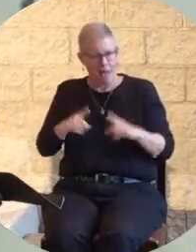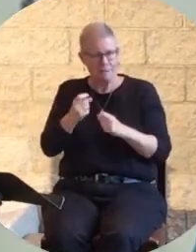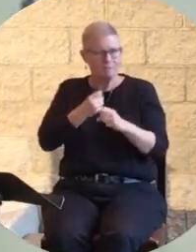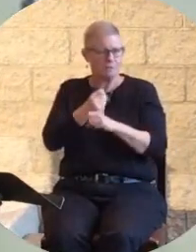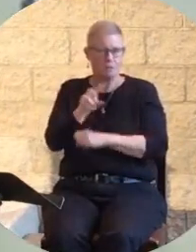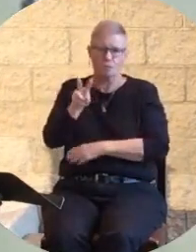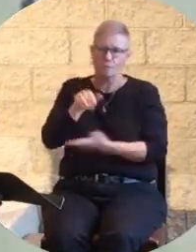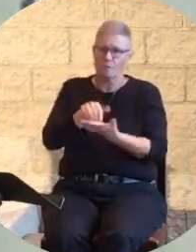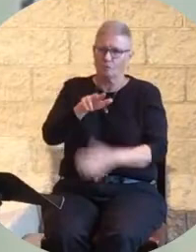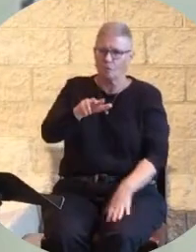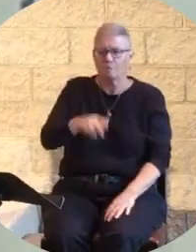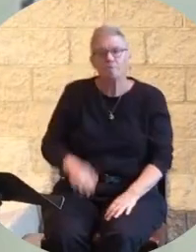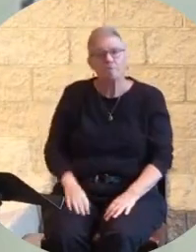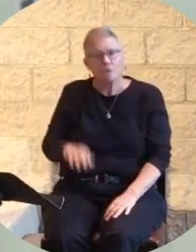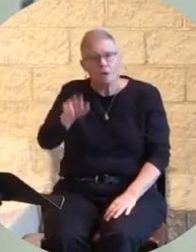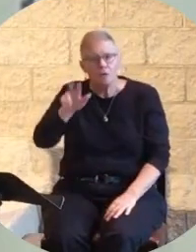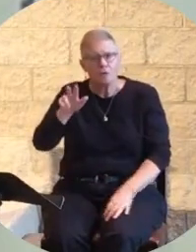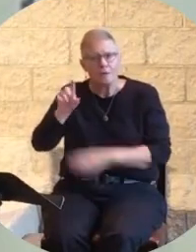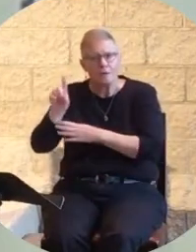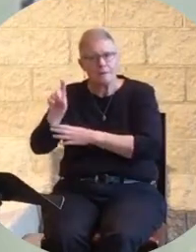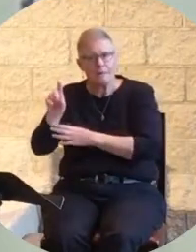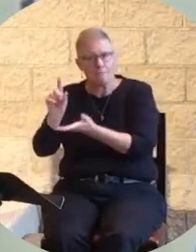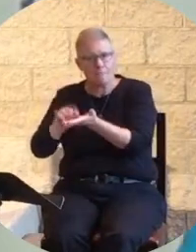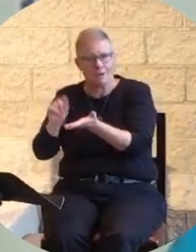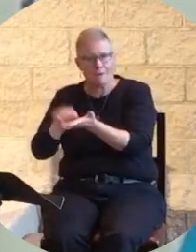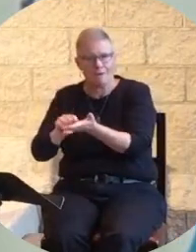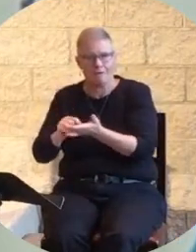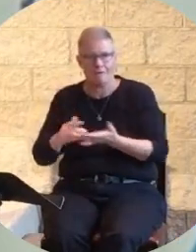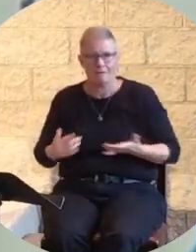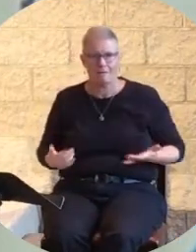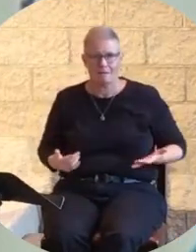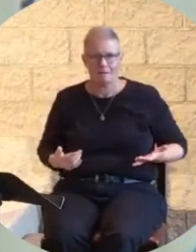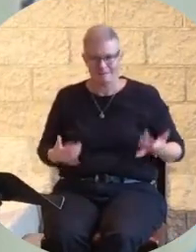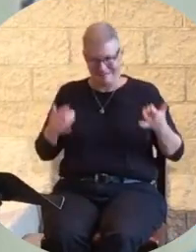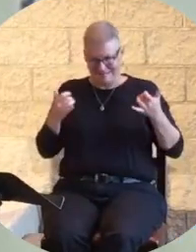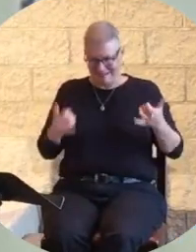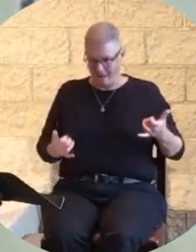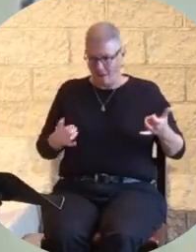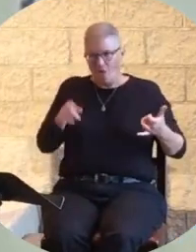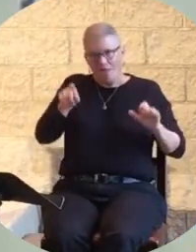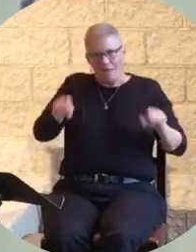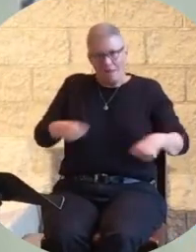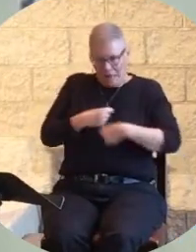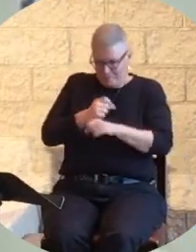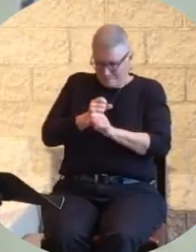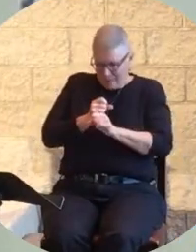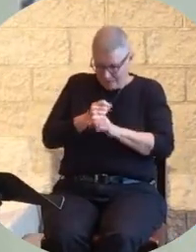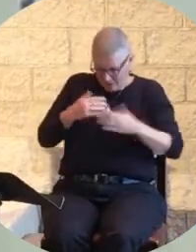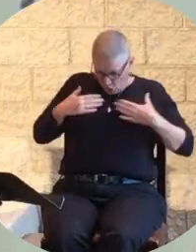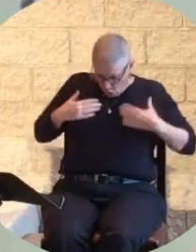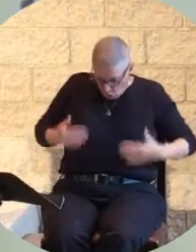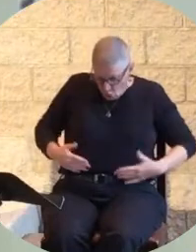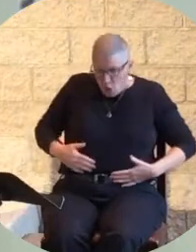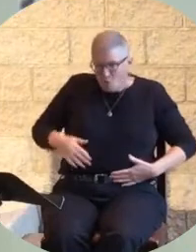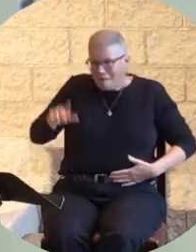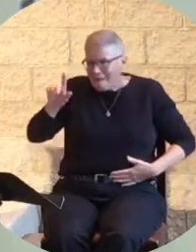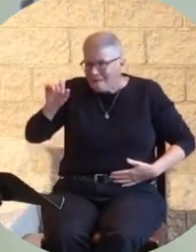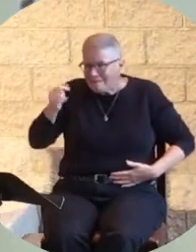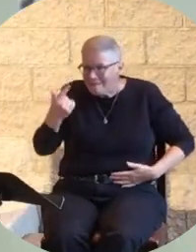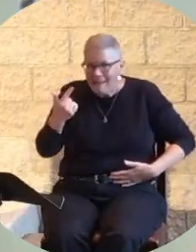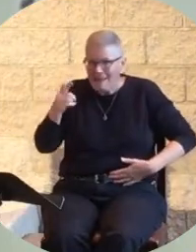2003. 3D printing. They are now making human limbs 3D printing.